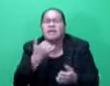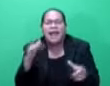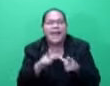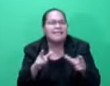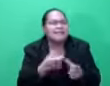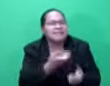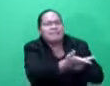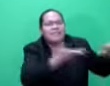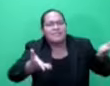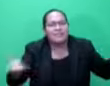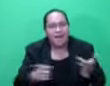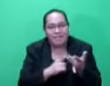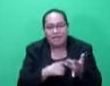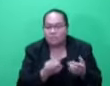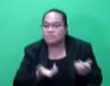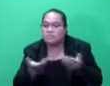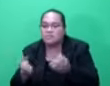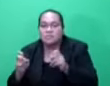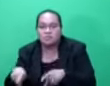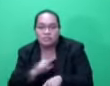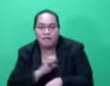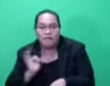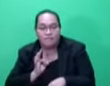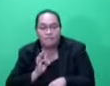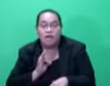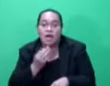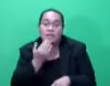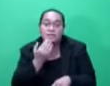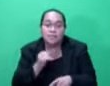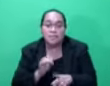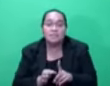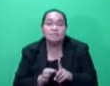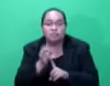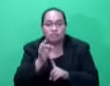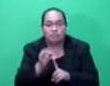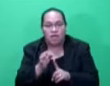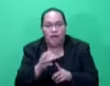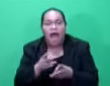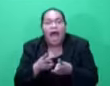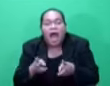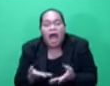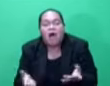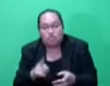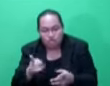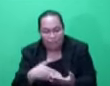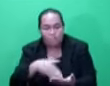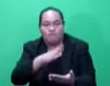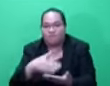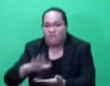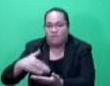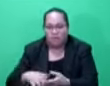Honorable Speaker, improve on the way we approve things. Too many projects are on hold.